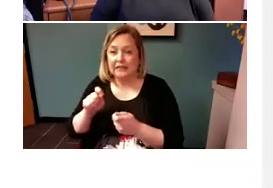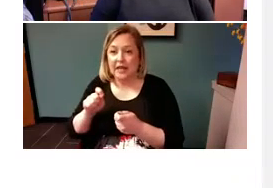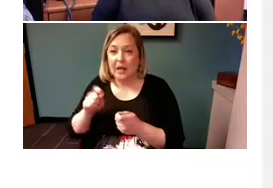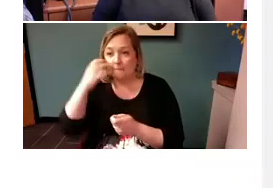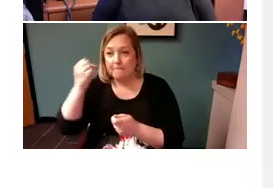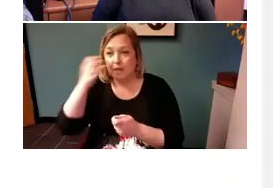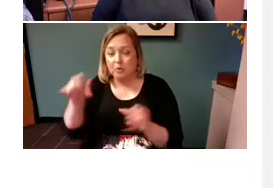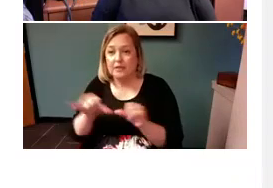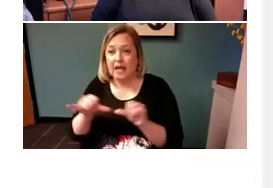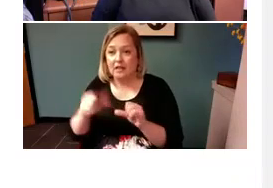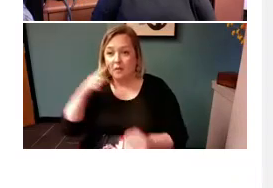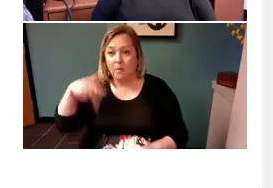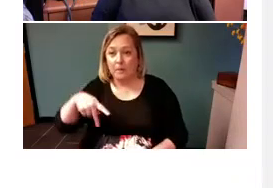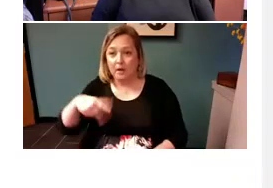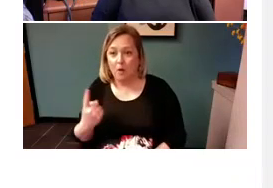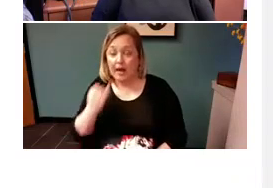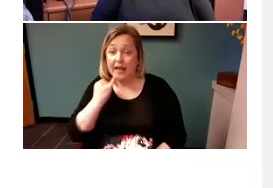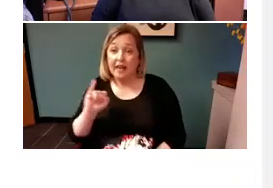If integers are 4 bytes,